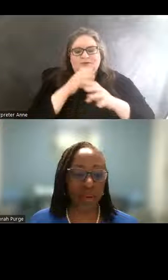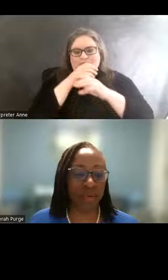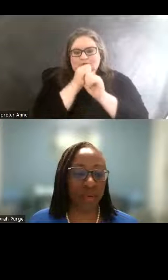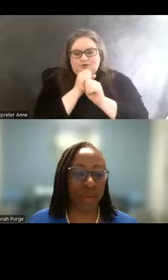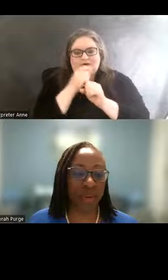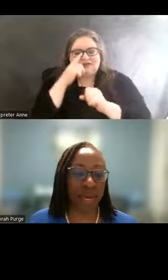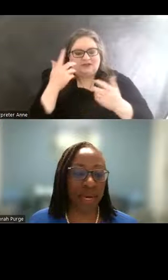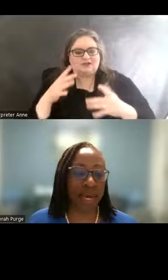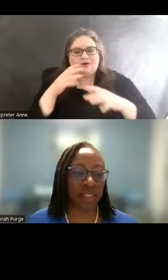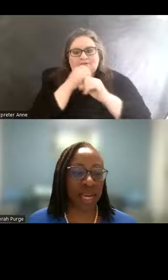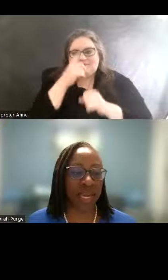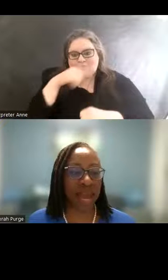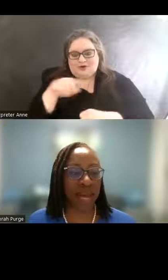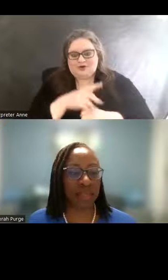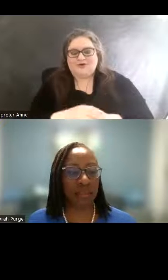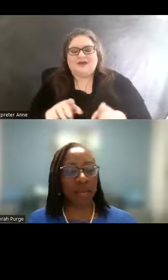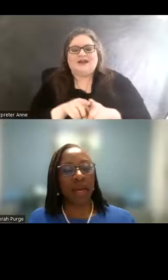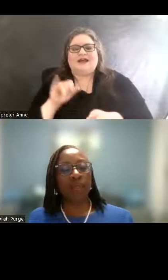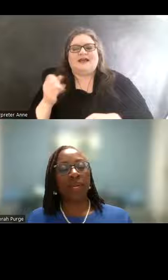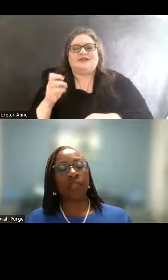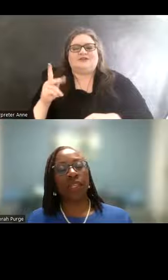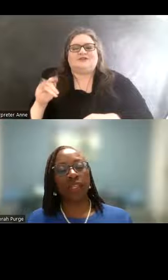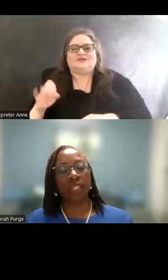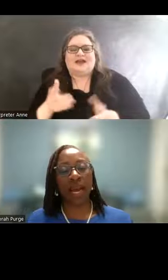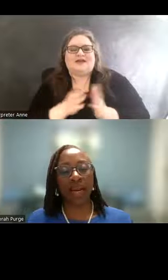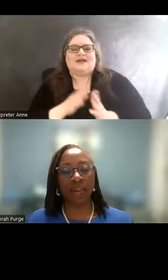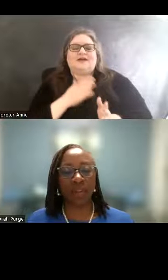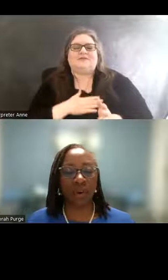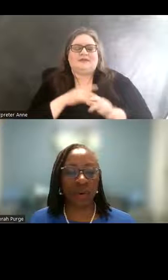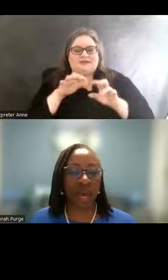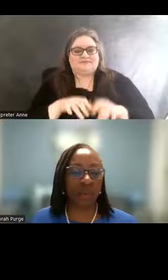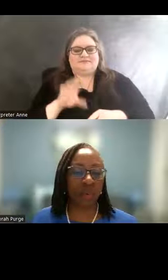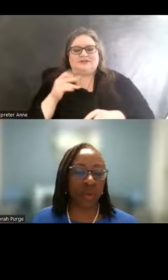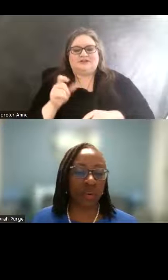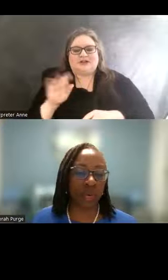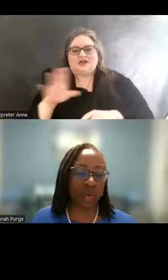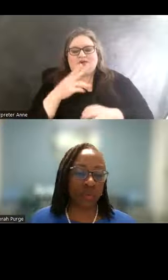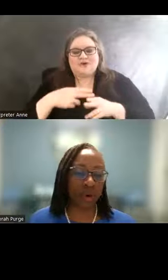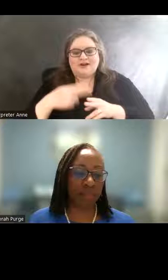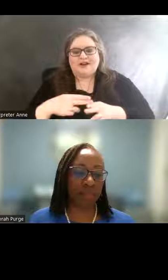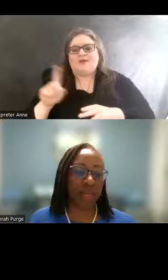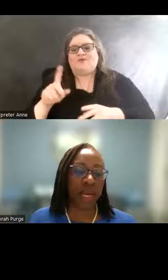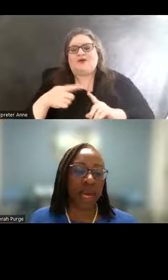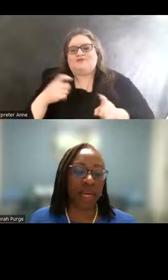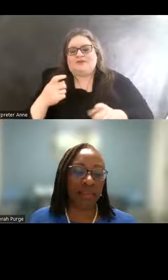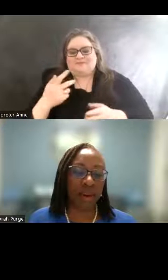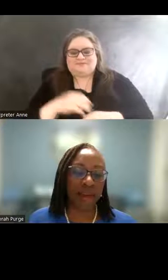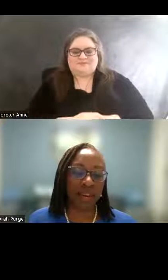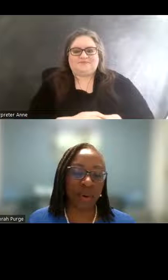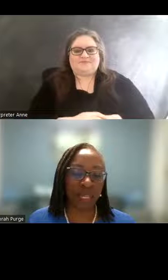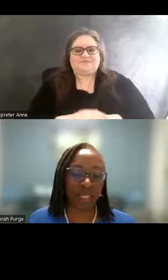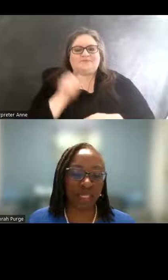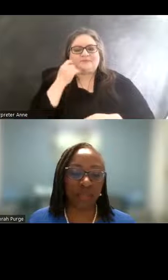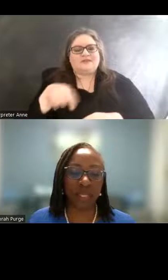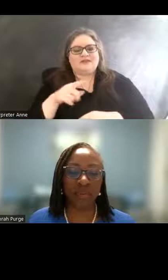already muted for you. And as Jackie asked, please put in the chat, let us know your name and where you're joining us from. And if you have